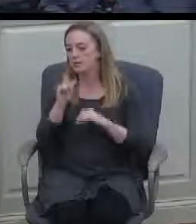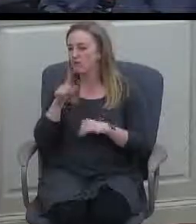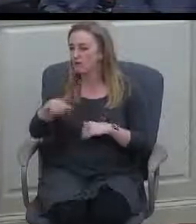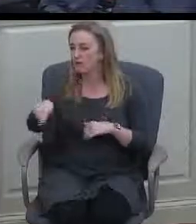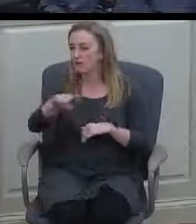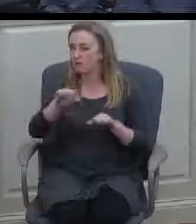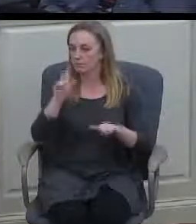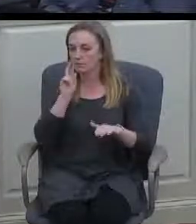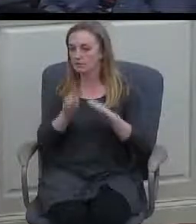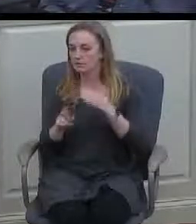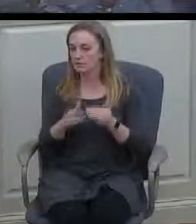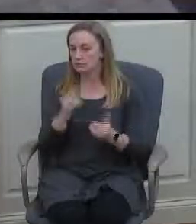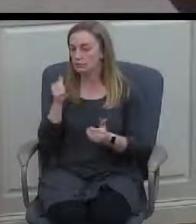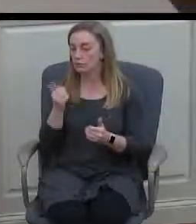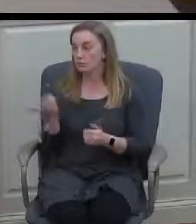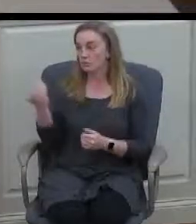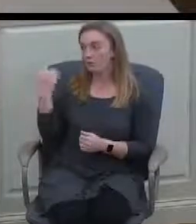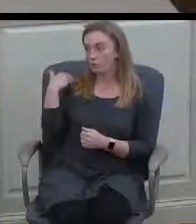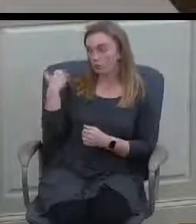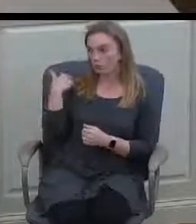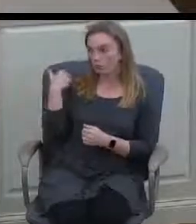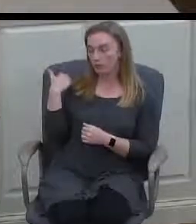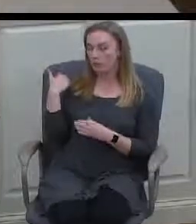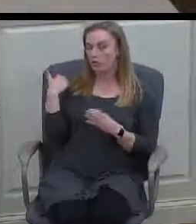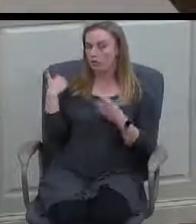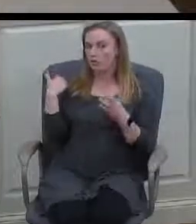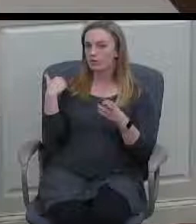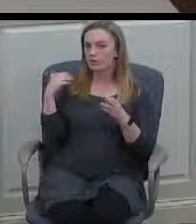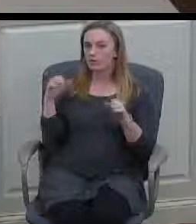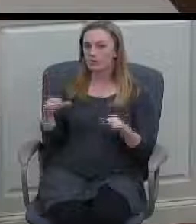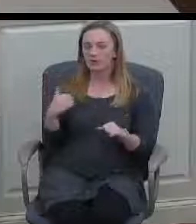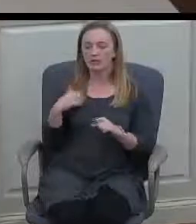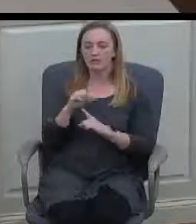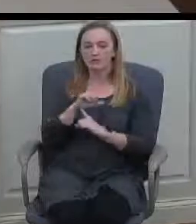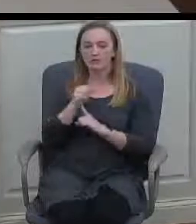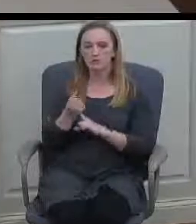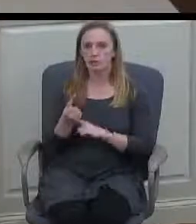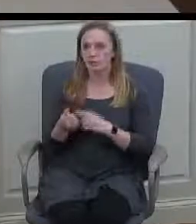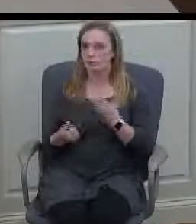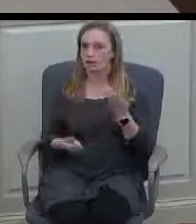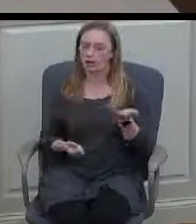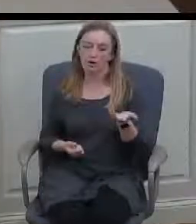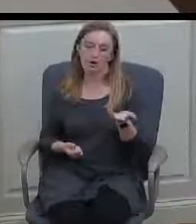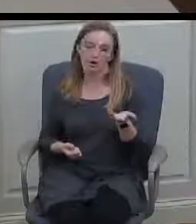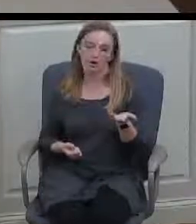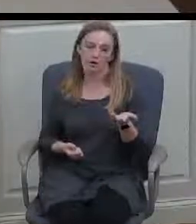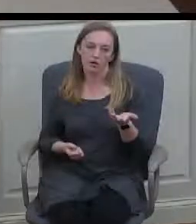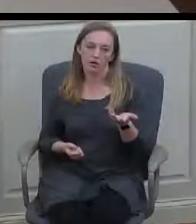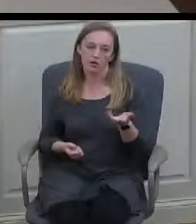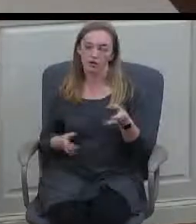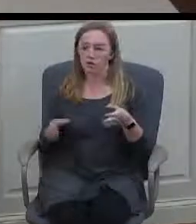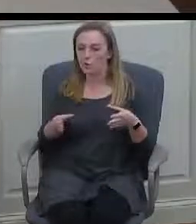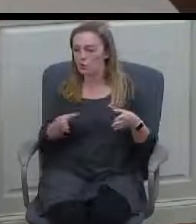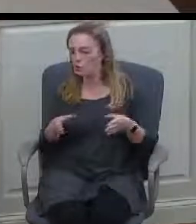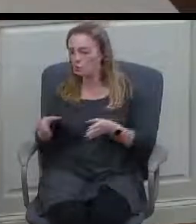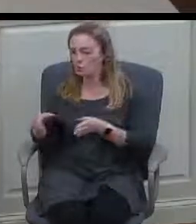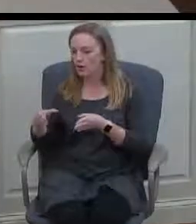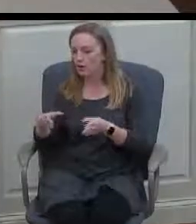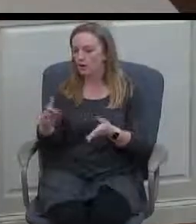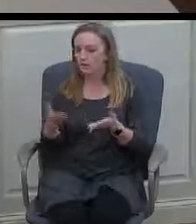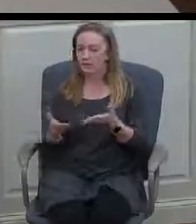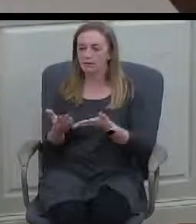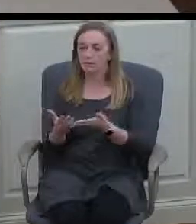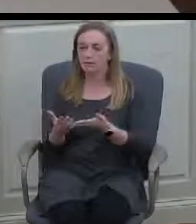so before, you could have a situation where a route might generate